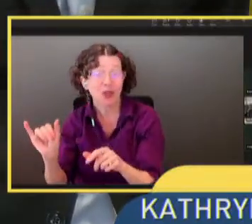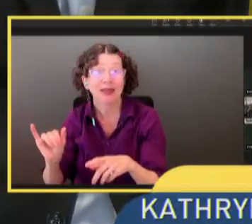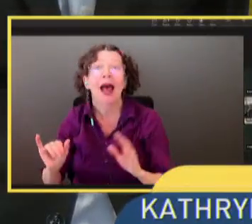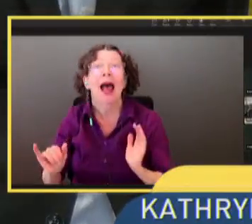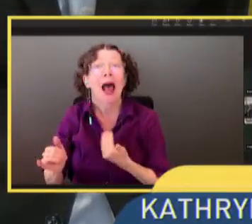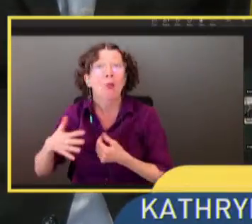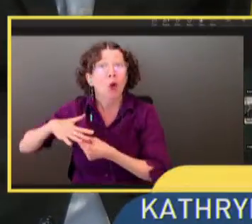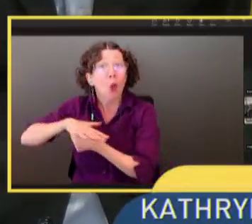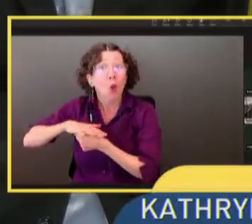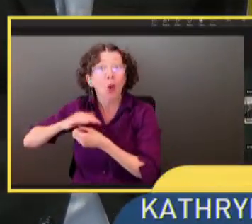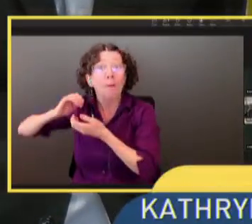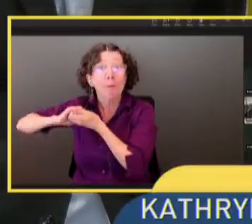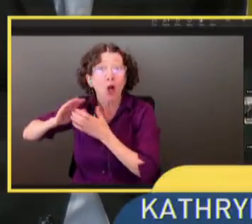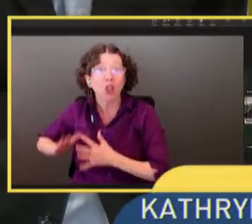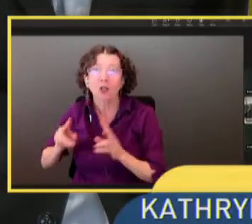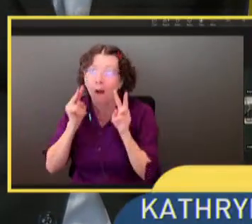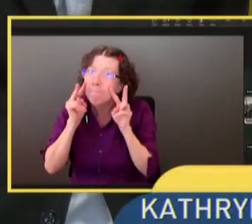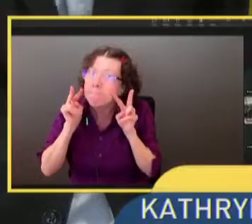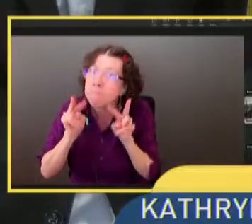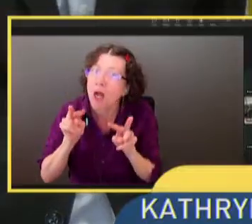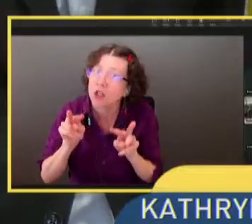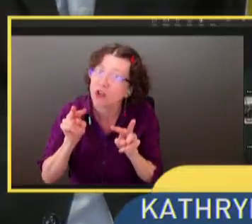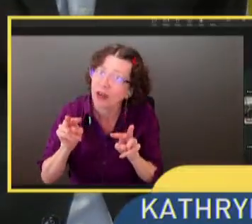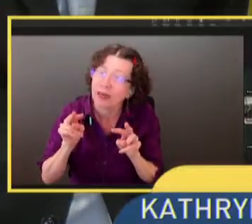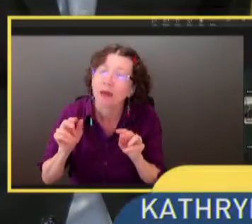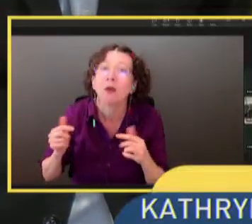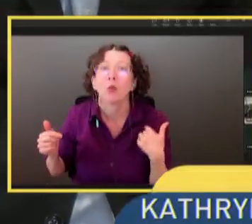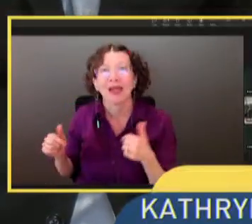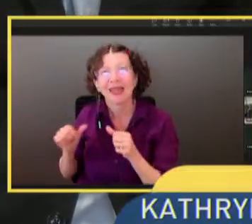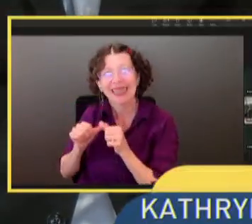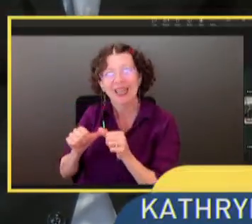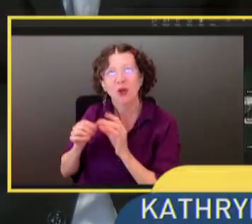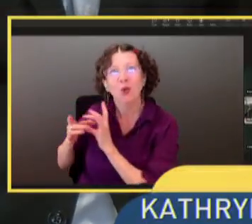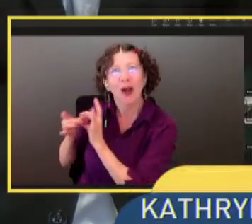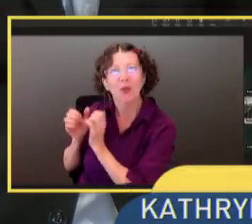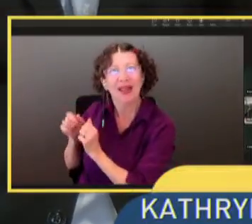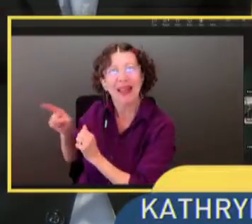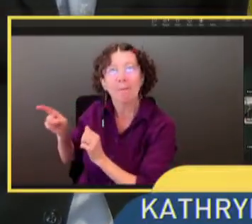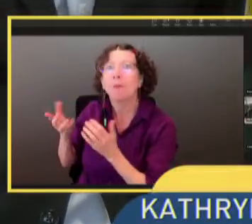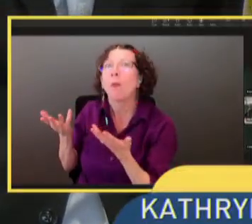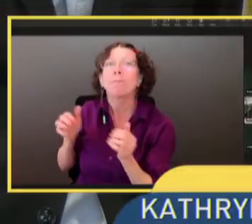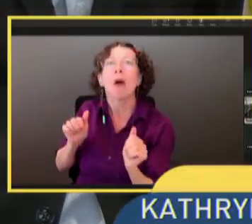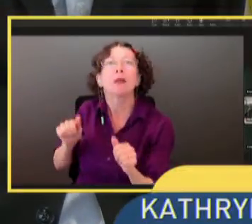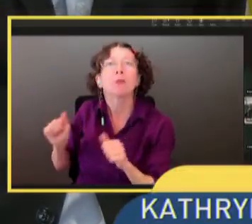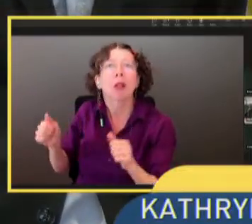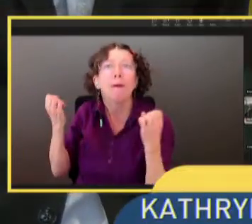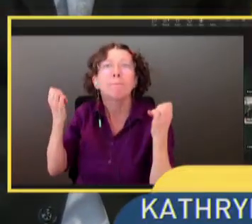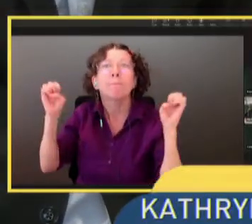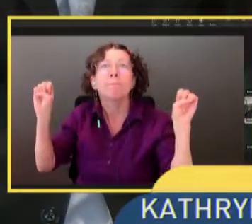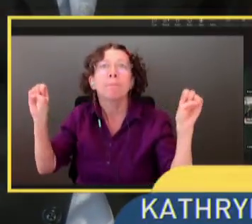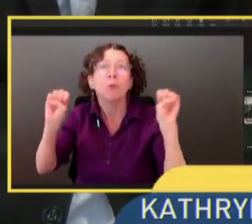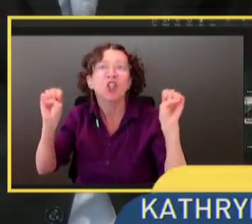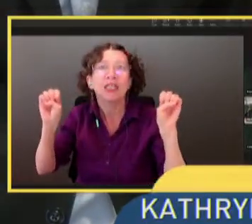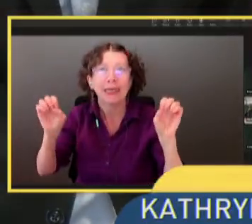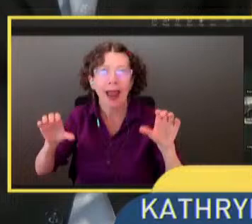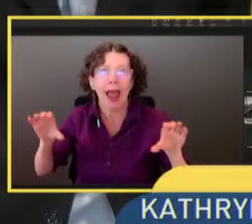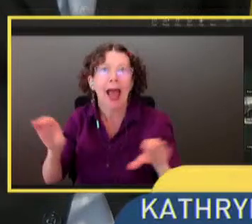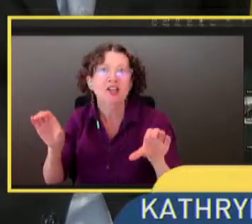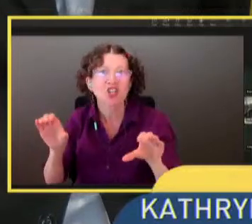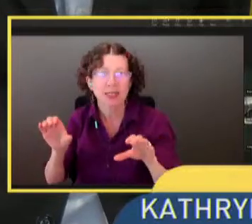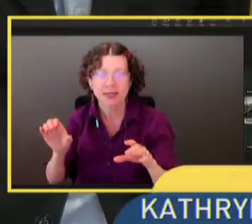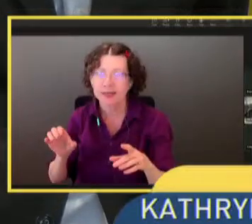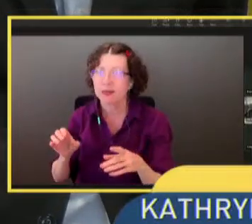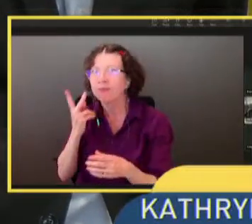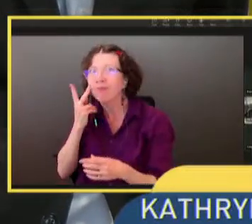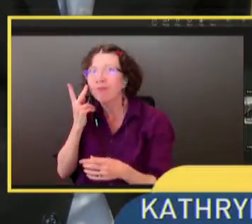does not go away. We are aware of several areas around the Green and White River basins and beyond that are being